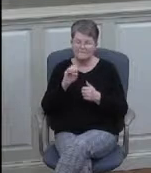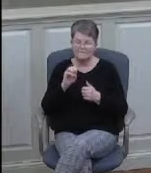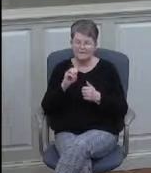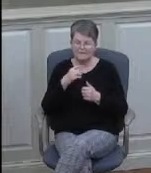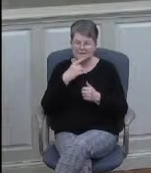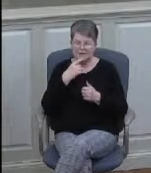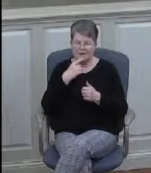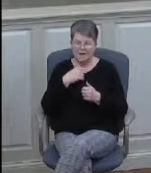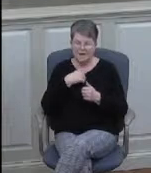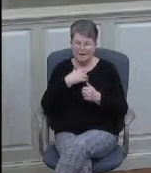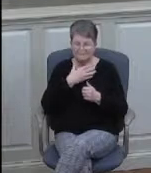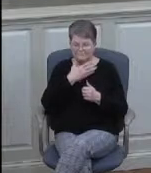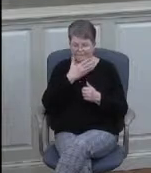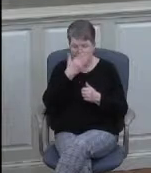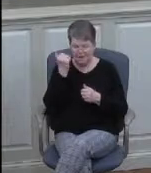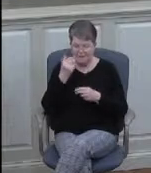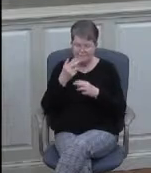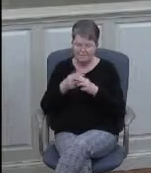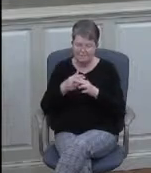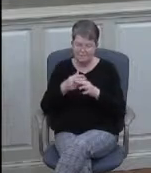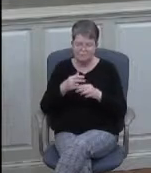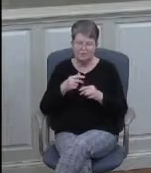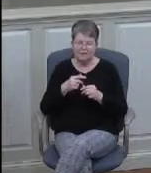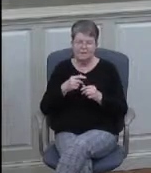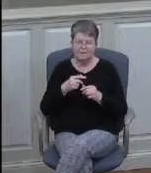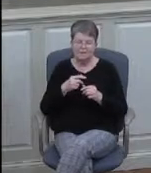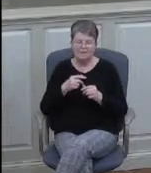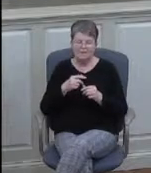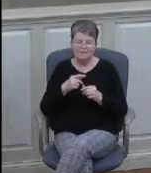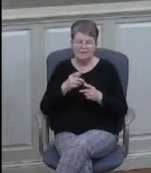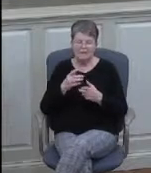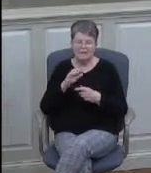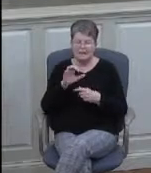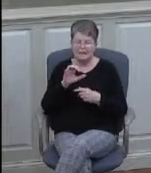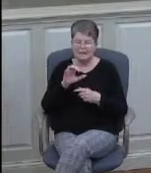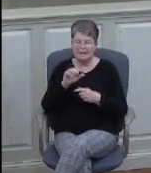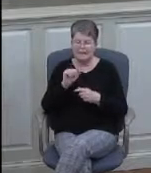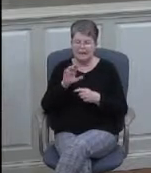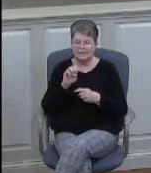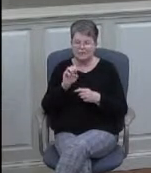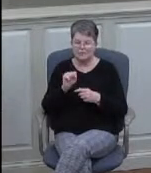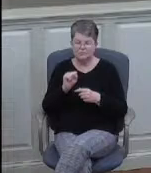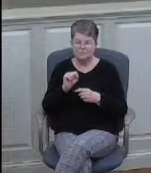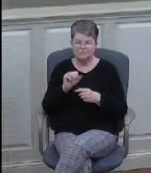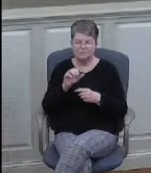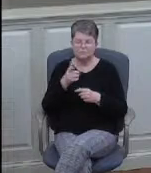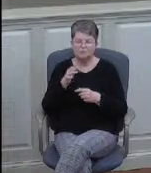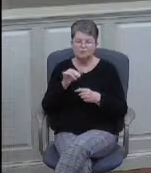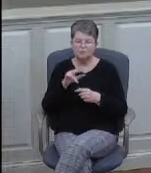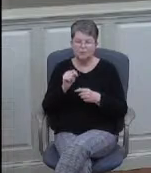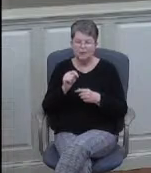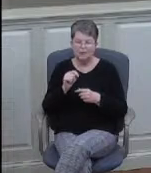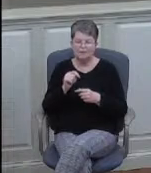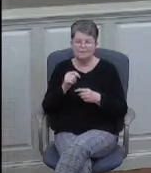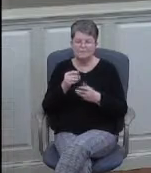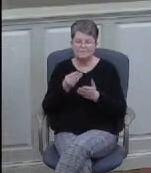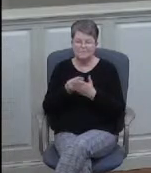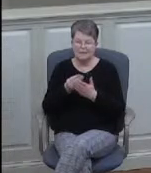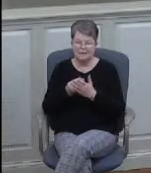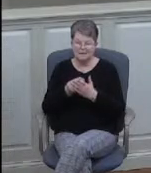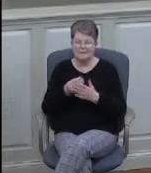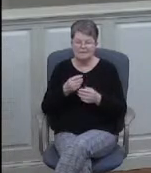mention is, and I appreciate you bringing it up. We, as far as the CARES Act, the CARES grant program, we